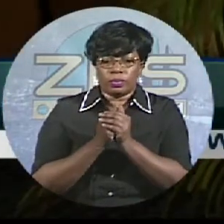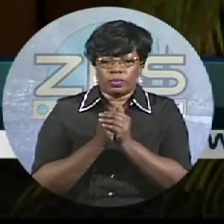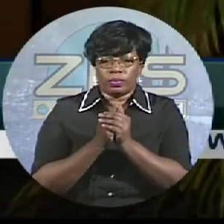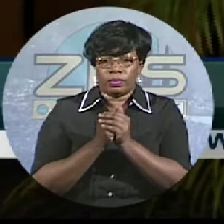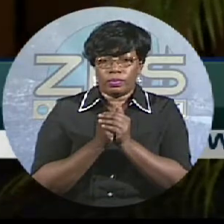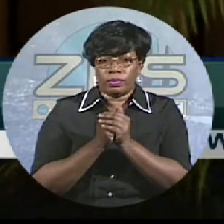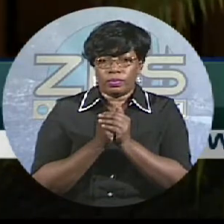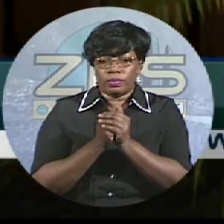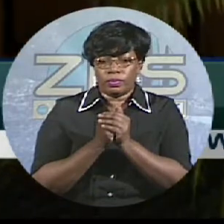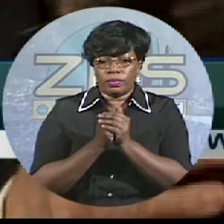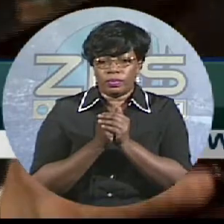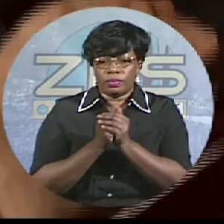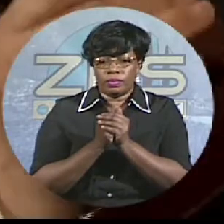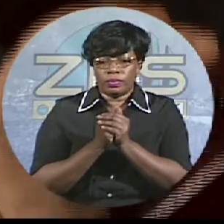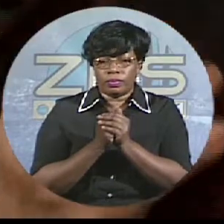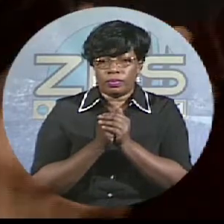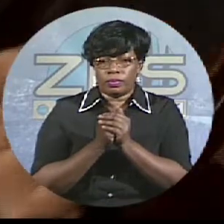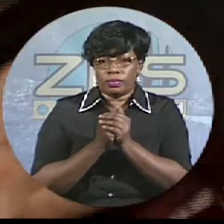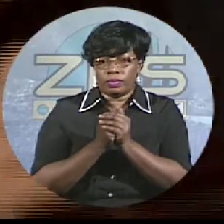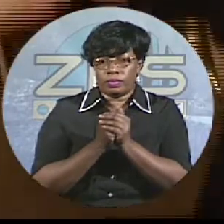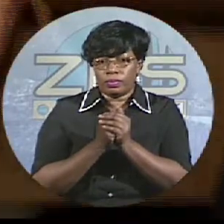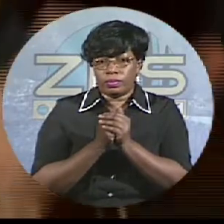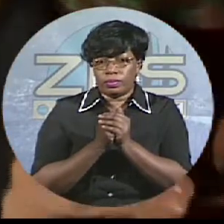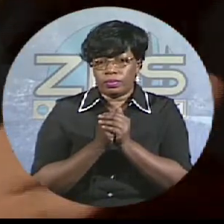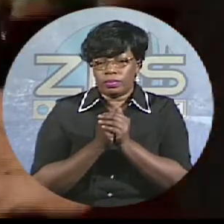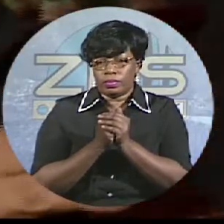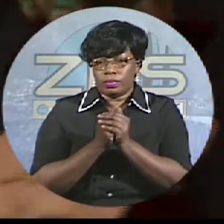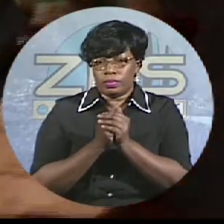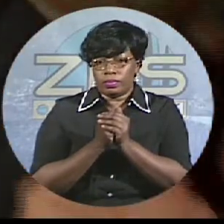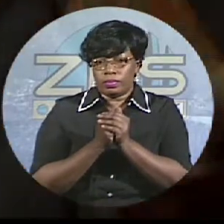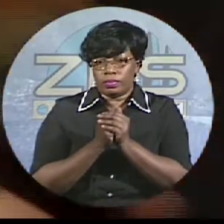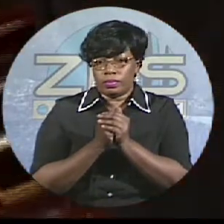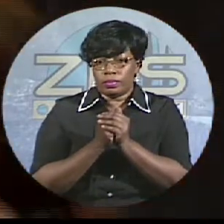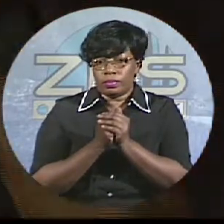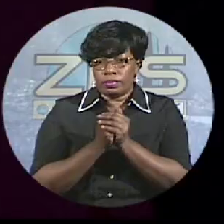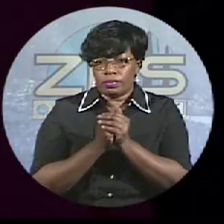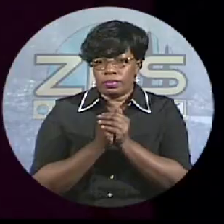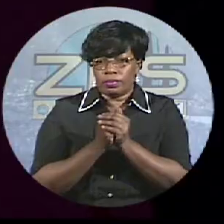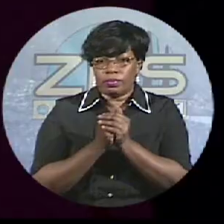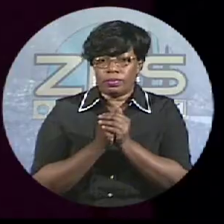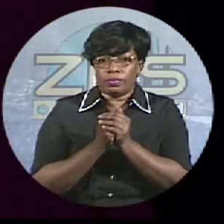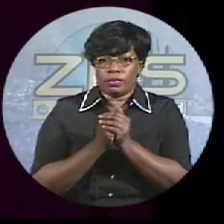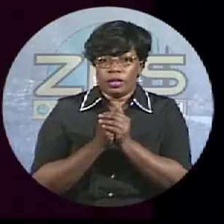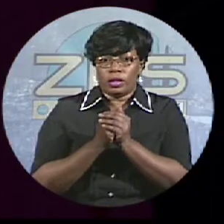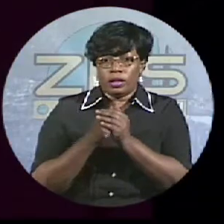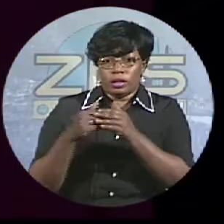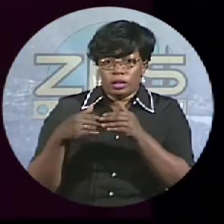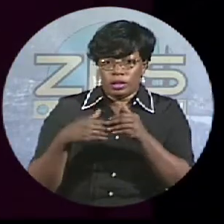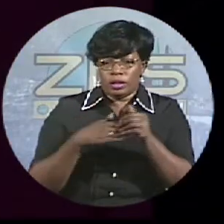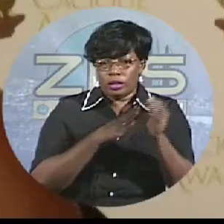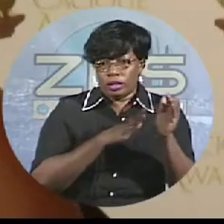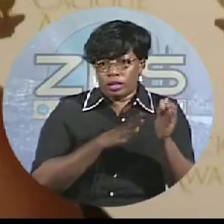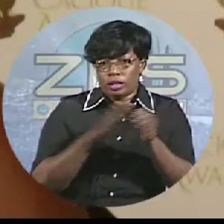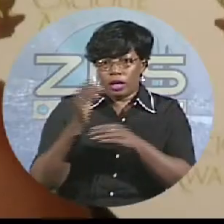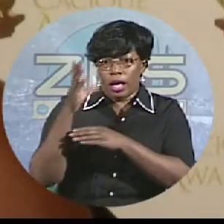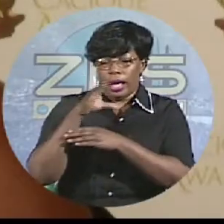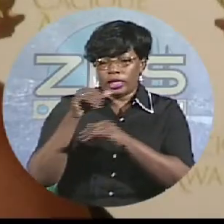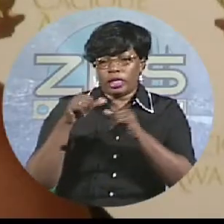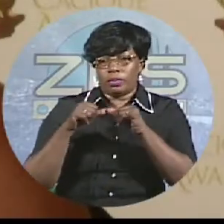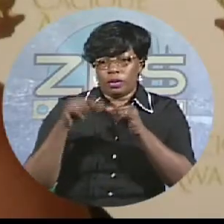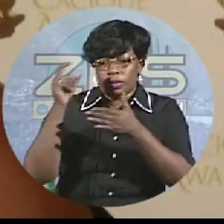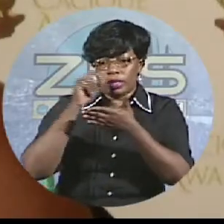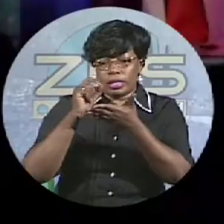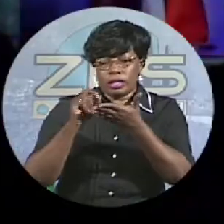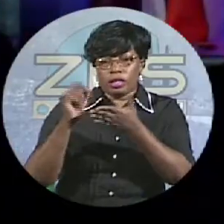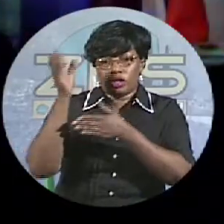Keep evolving. I got a lot of awards, but this one is very particular because he's in the Bahamas. Tourism's Director General Joy Jibberloo and Permanent Secretary